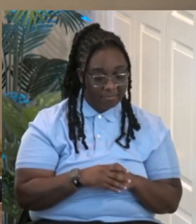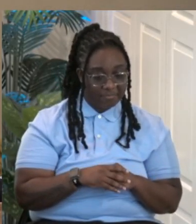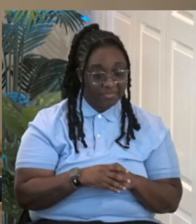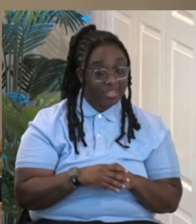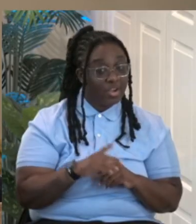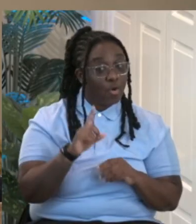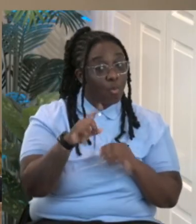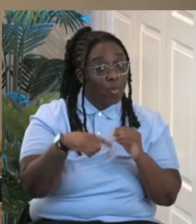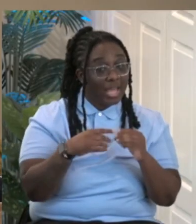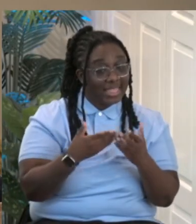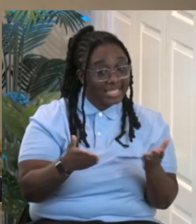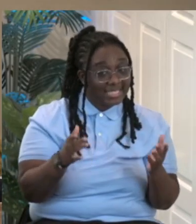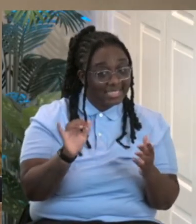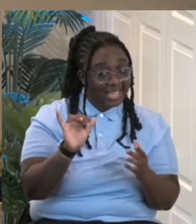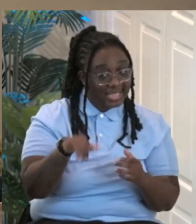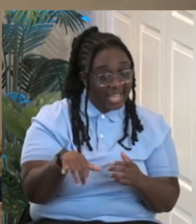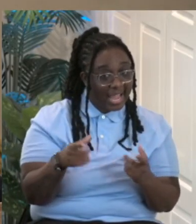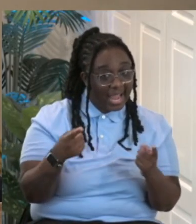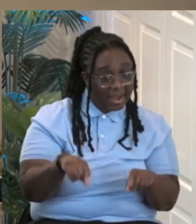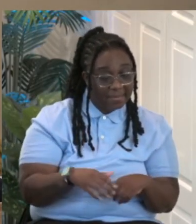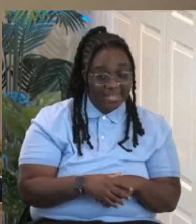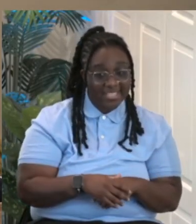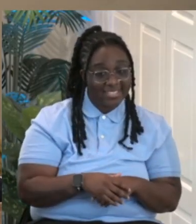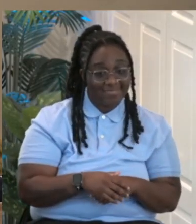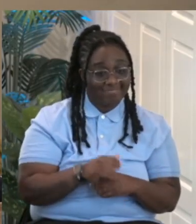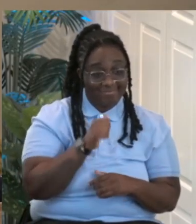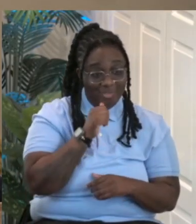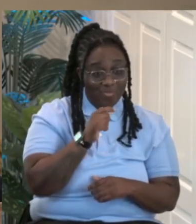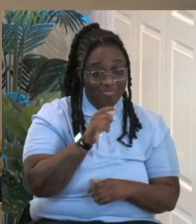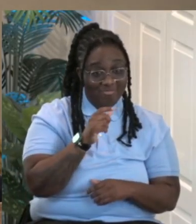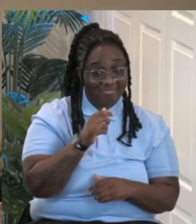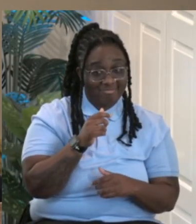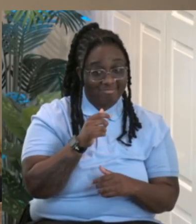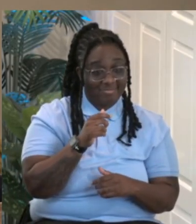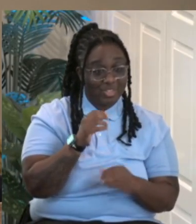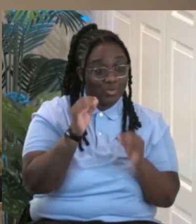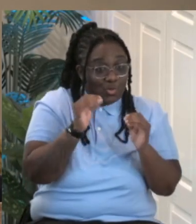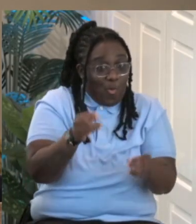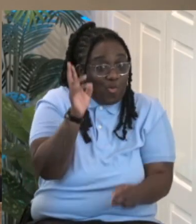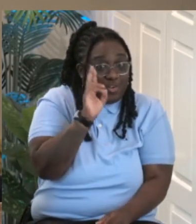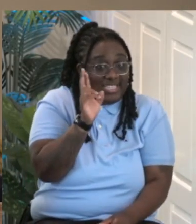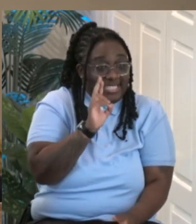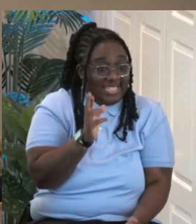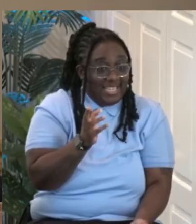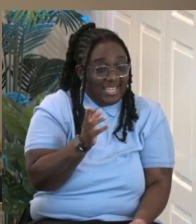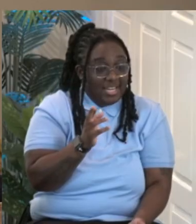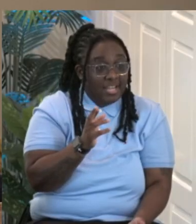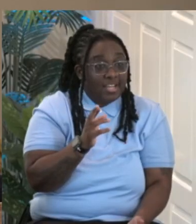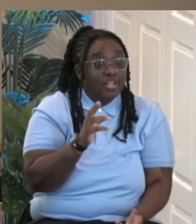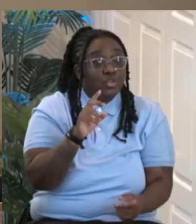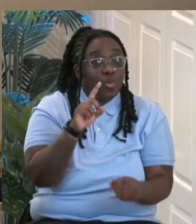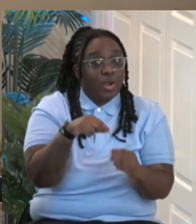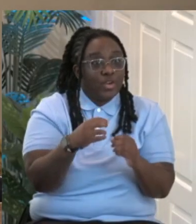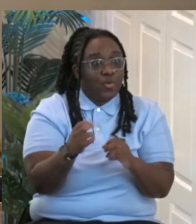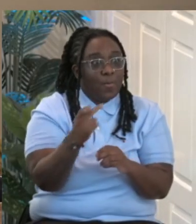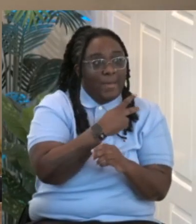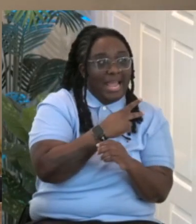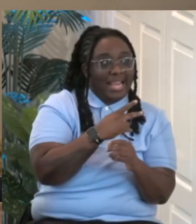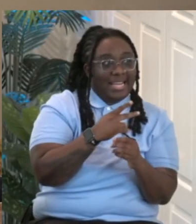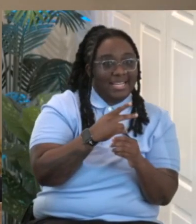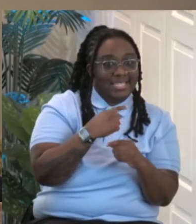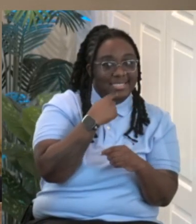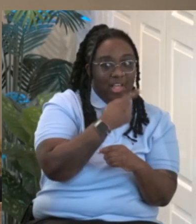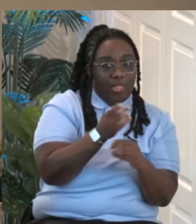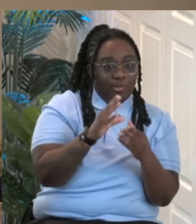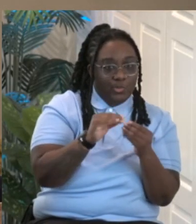when things like that happen, there's no reason that you can just go back and say, this is why it happened. I don't know to this